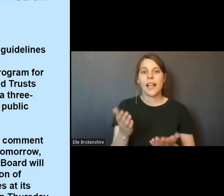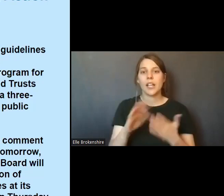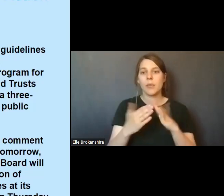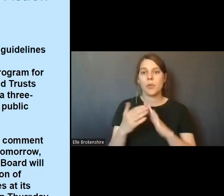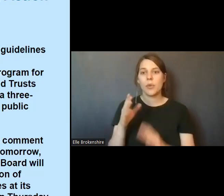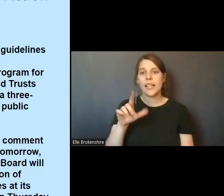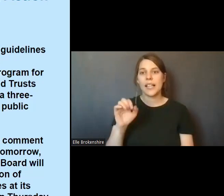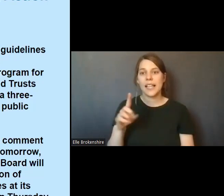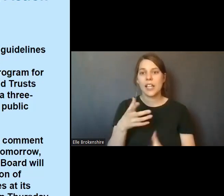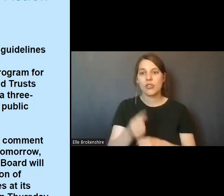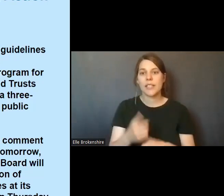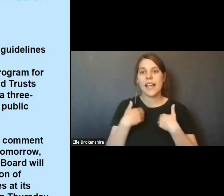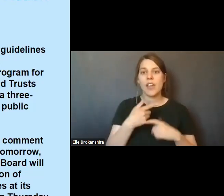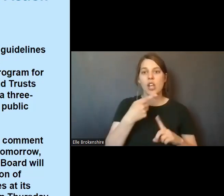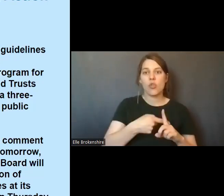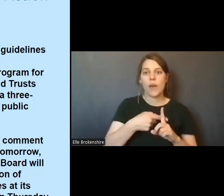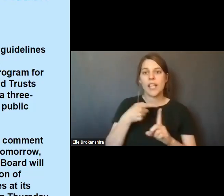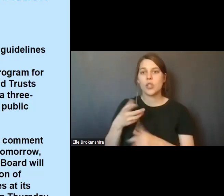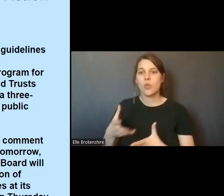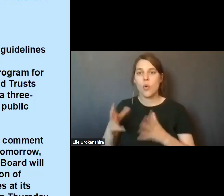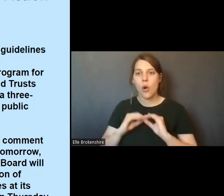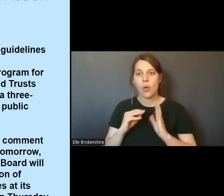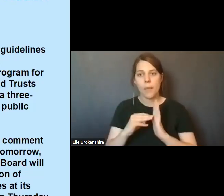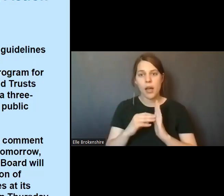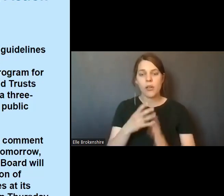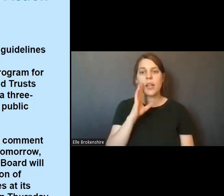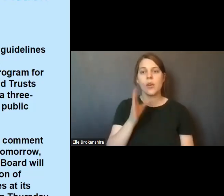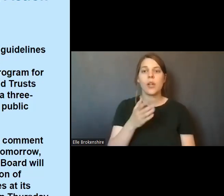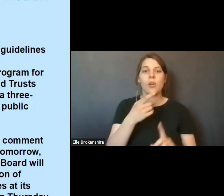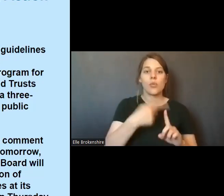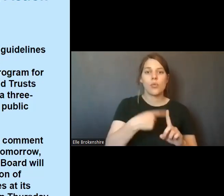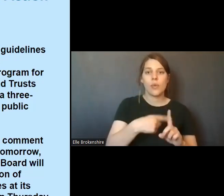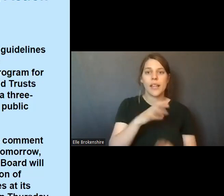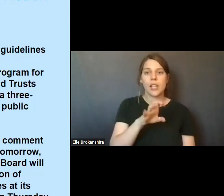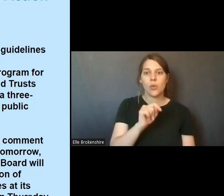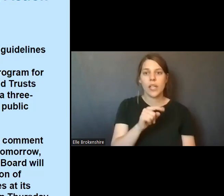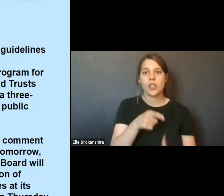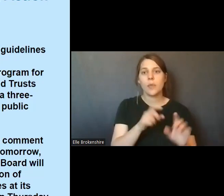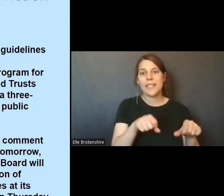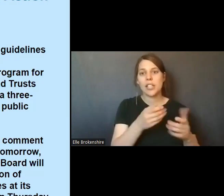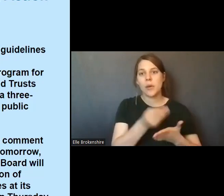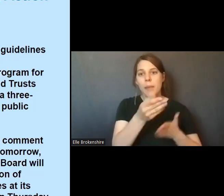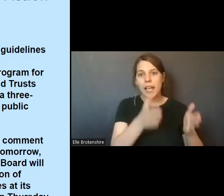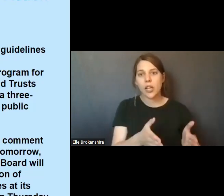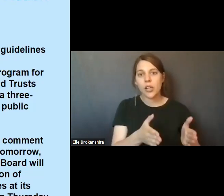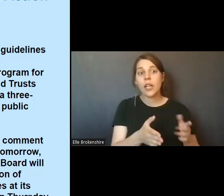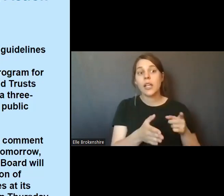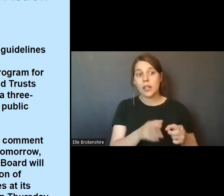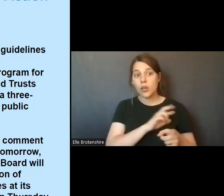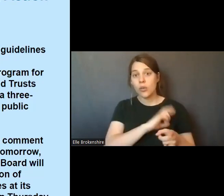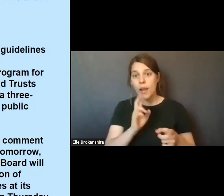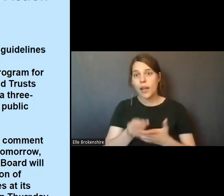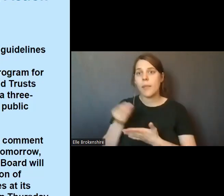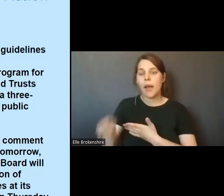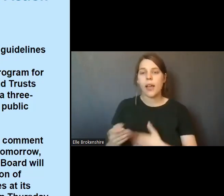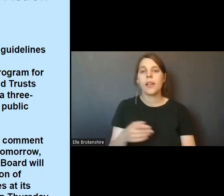the rent to own model. Community land trusts will be able to rent the unit to a potential buyer until the tenant is prepared for a home purchase. The draft